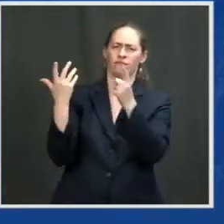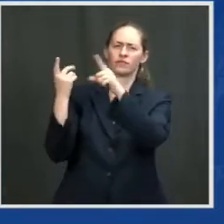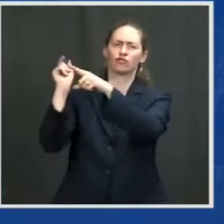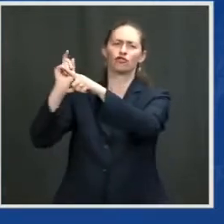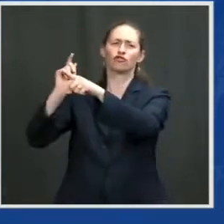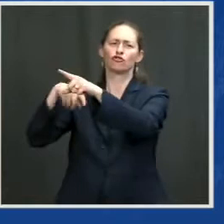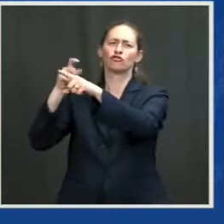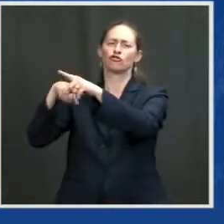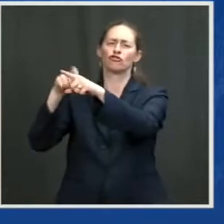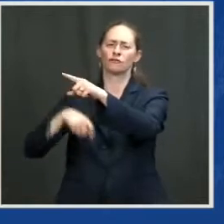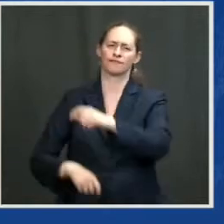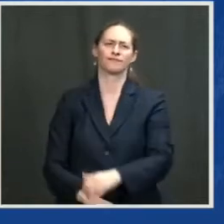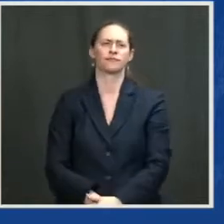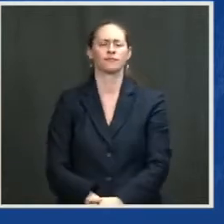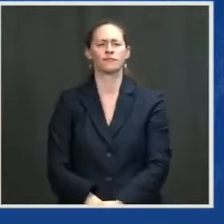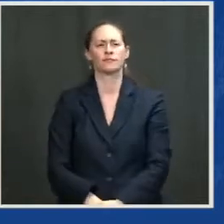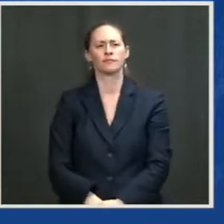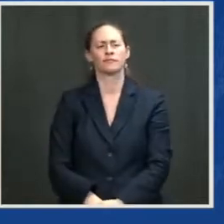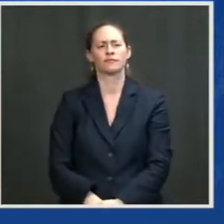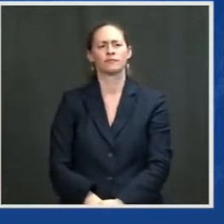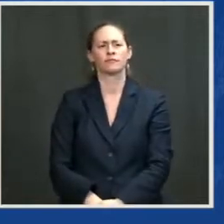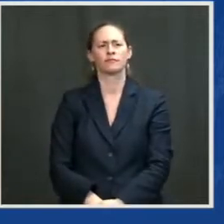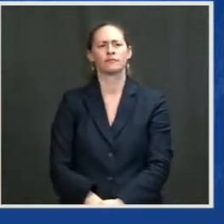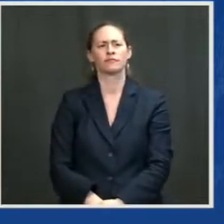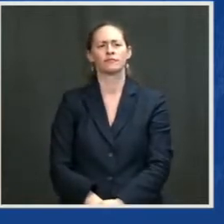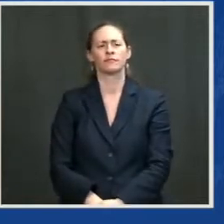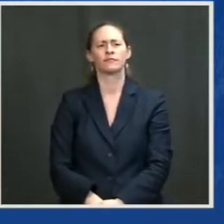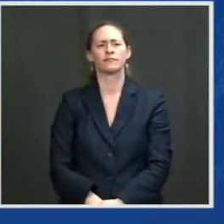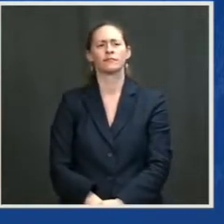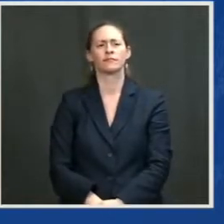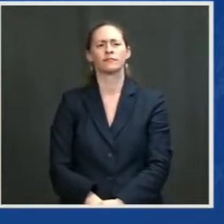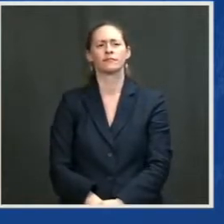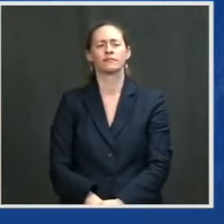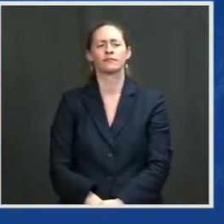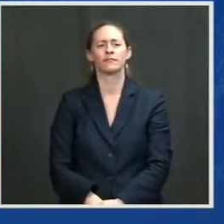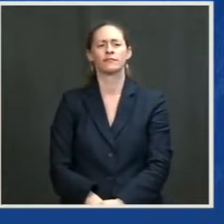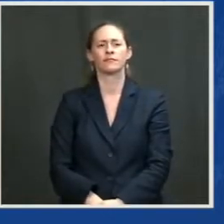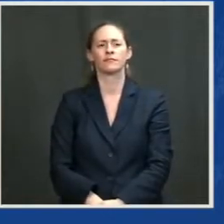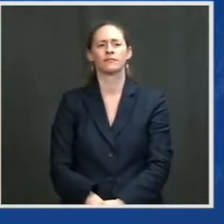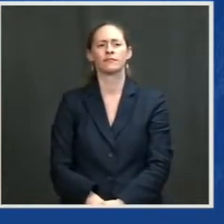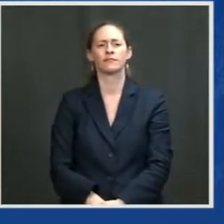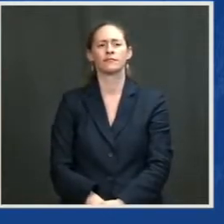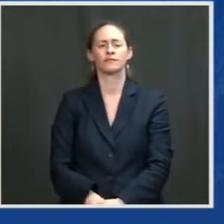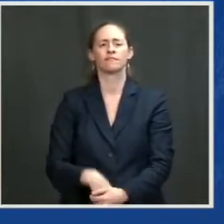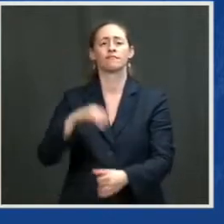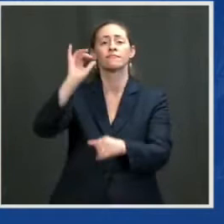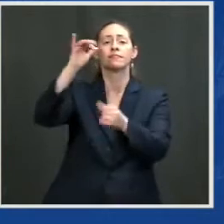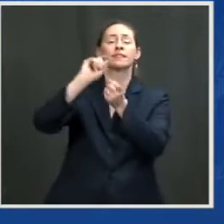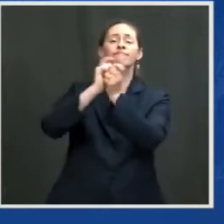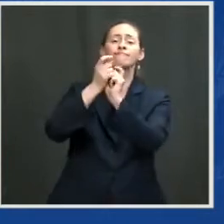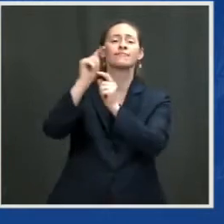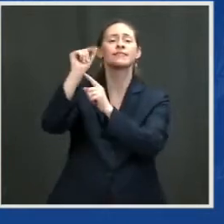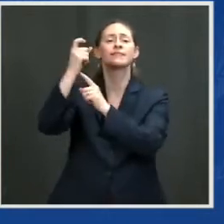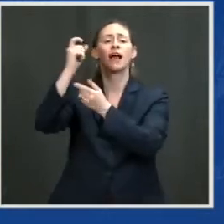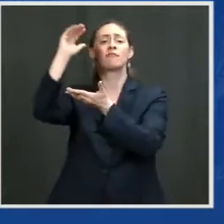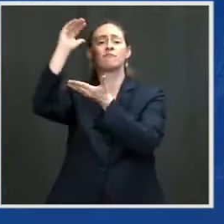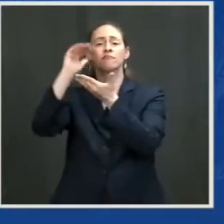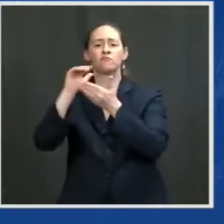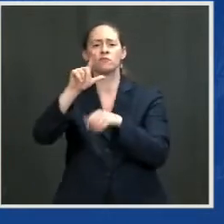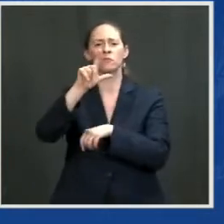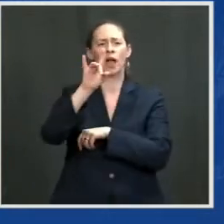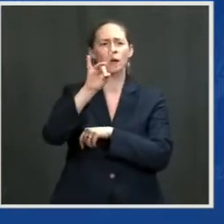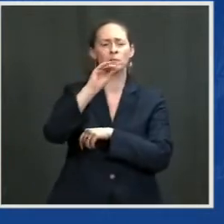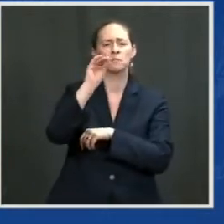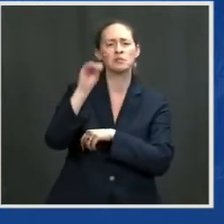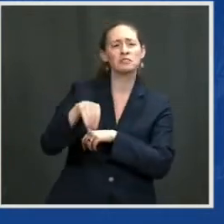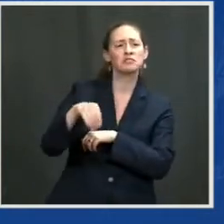even in our administration. And we wanted to reduce it to 28%, make it more competitive. Some thought 24%, but it